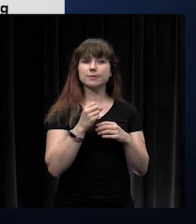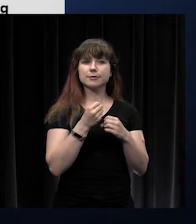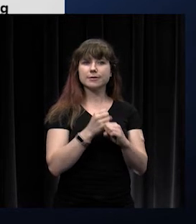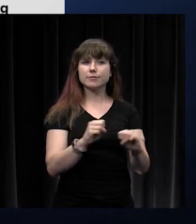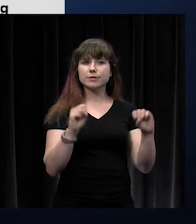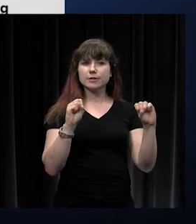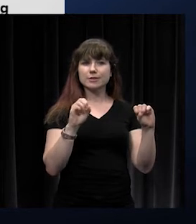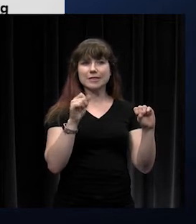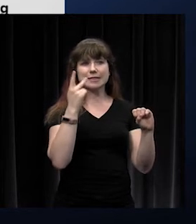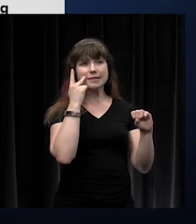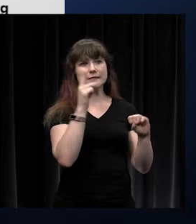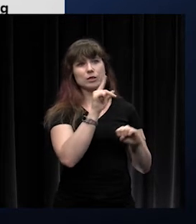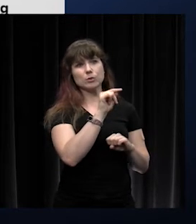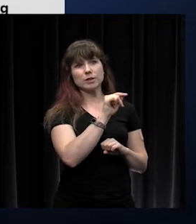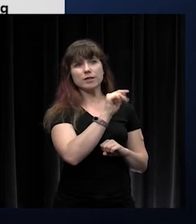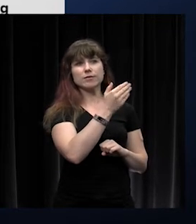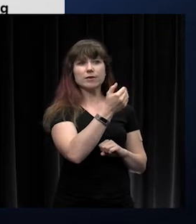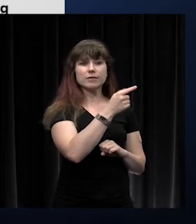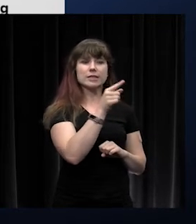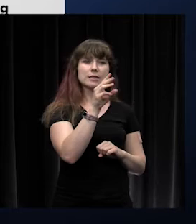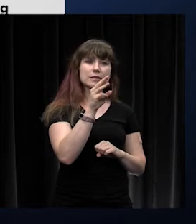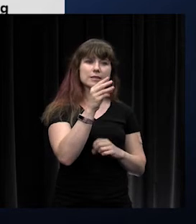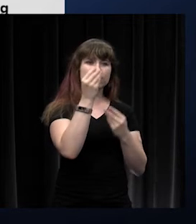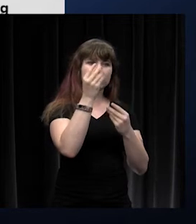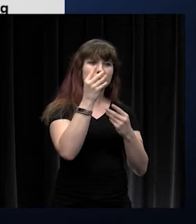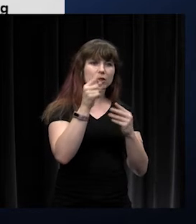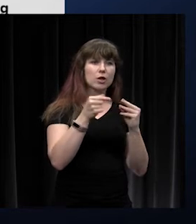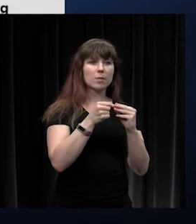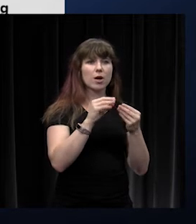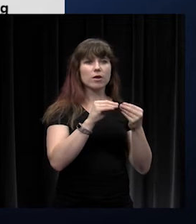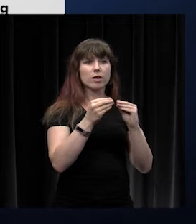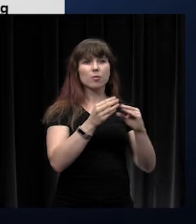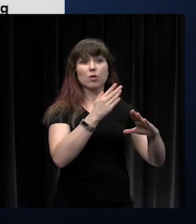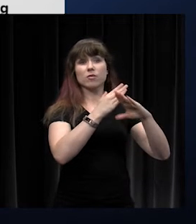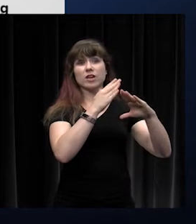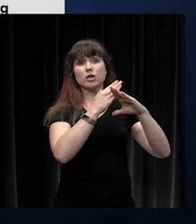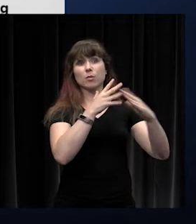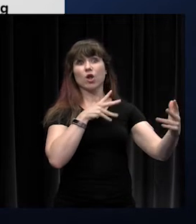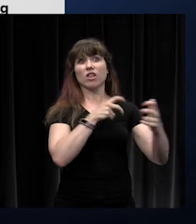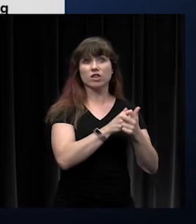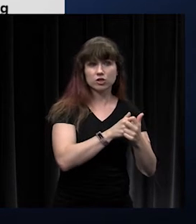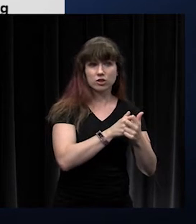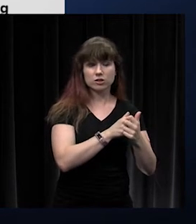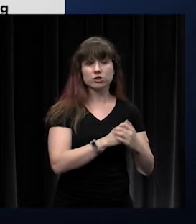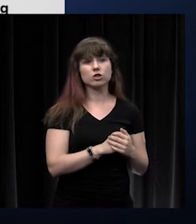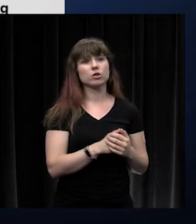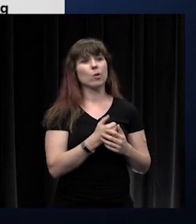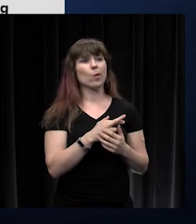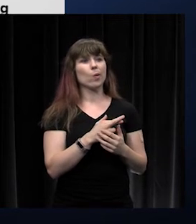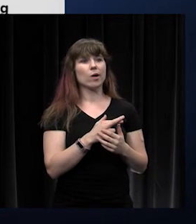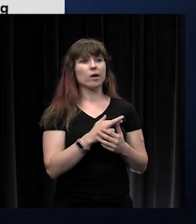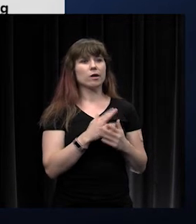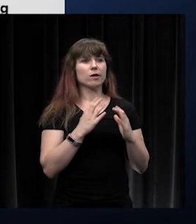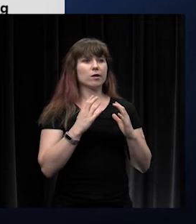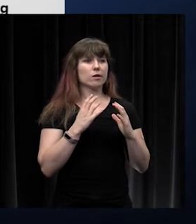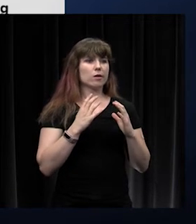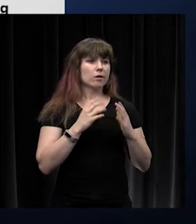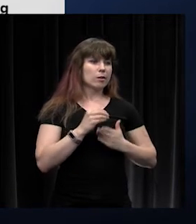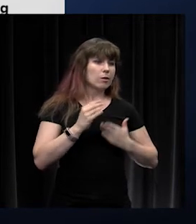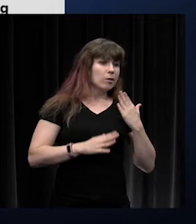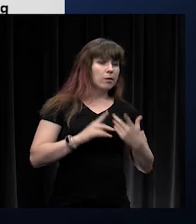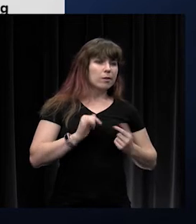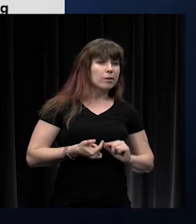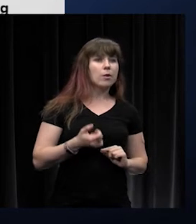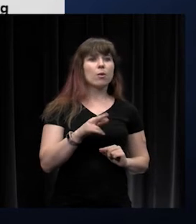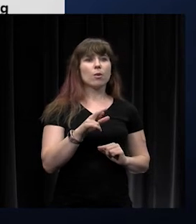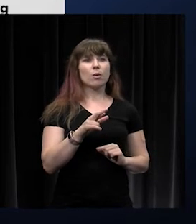some 2015-16 data on the number of preventable collisions, passenger injuries, as well